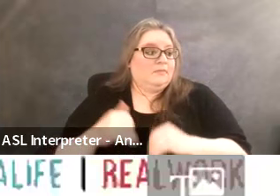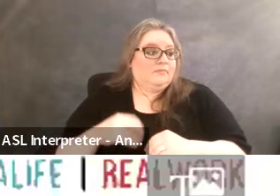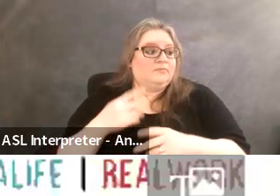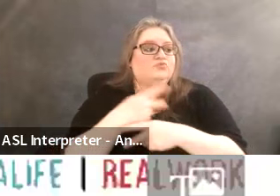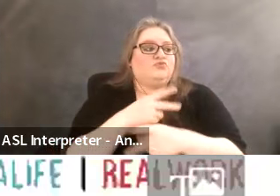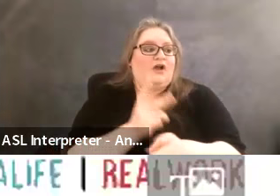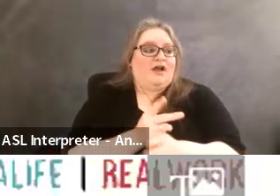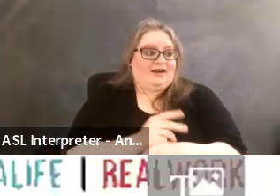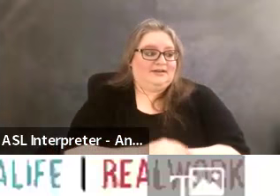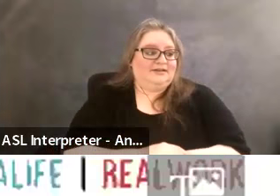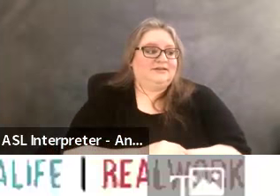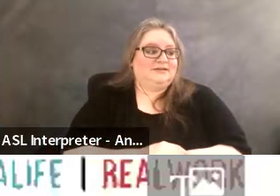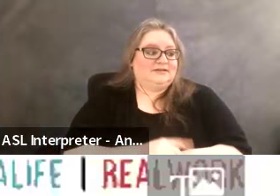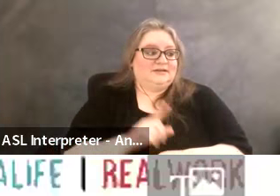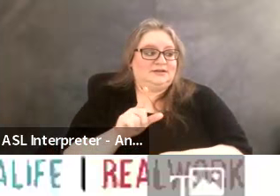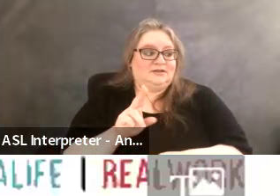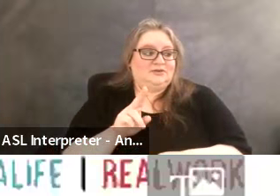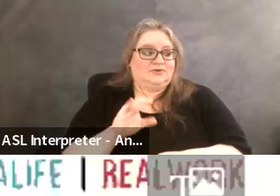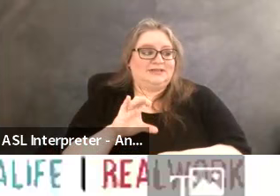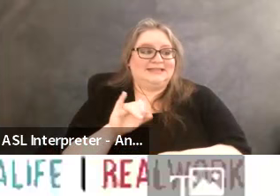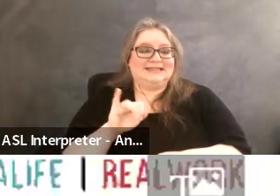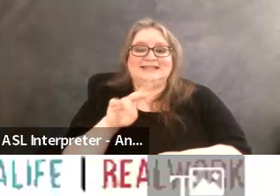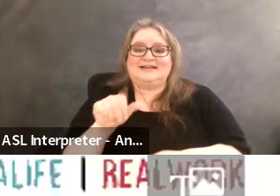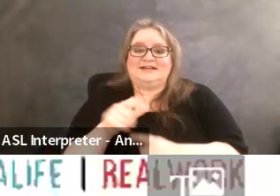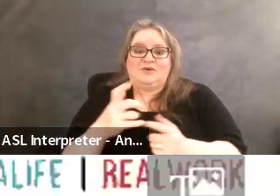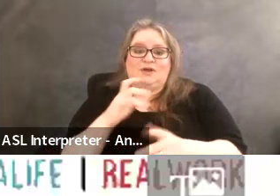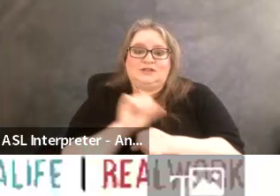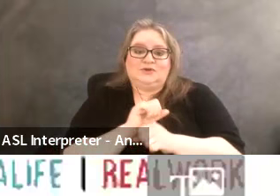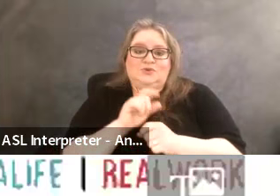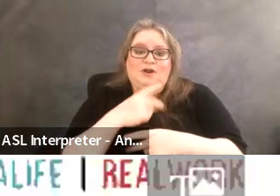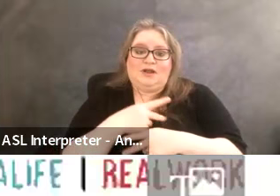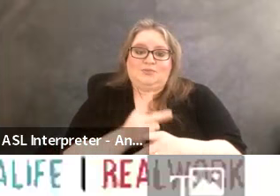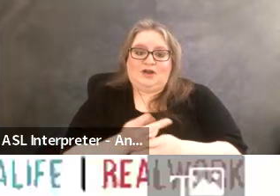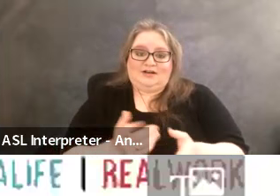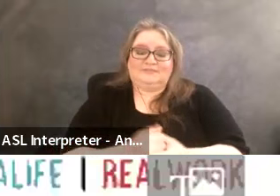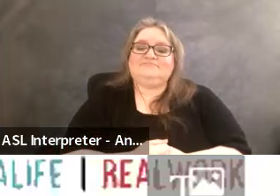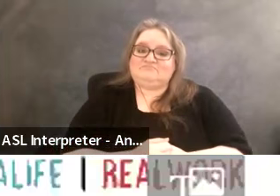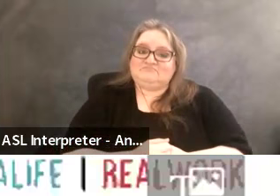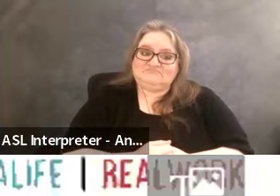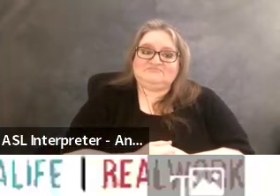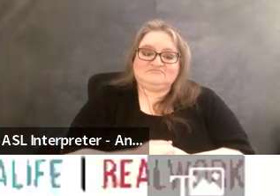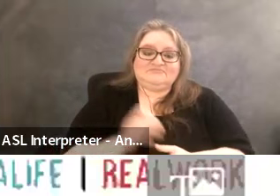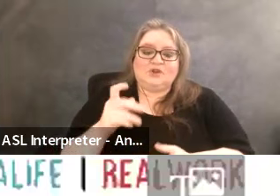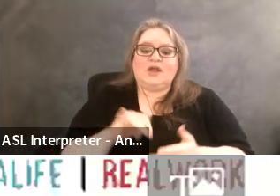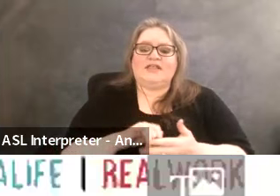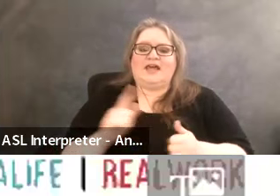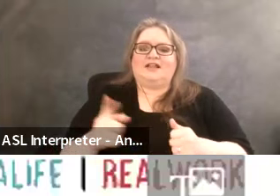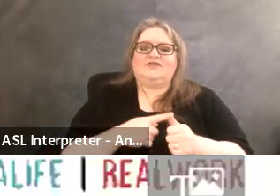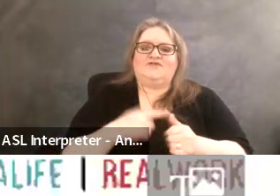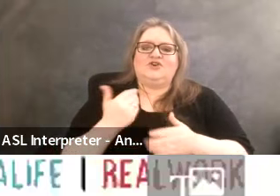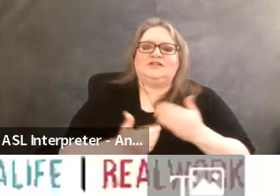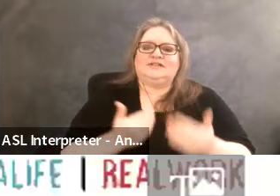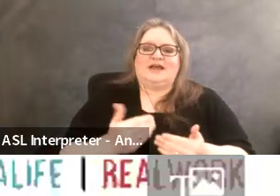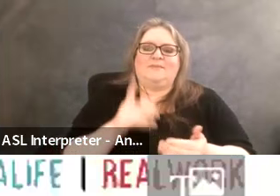Product. Lucinda wants to work on her product. Okay. So that's a first step, is